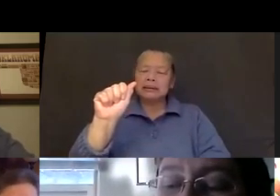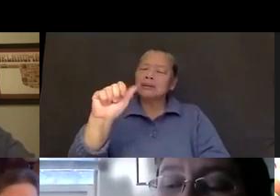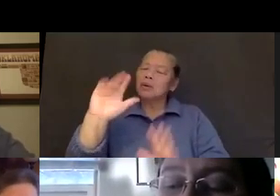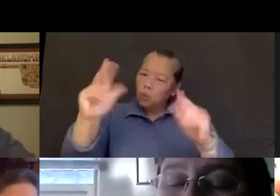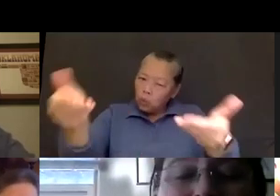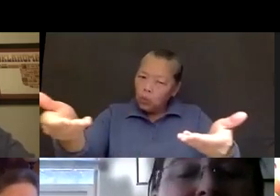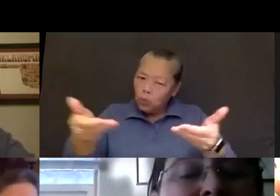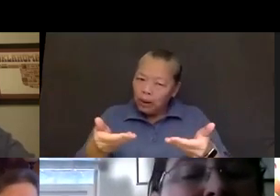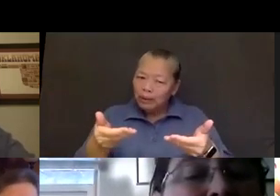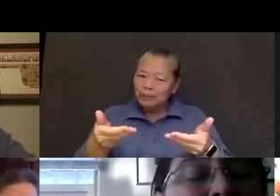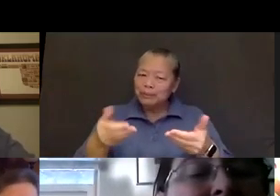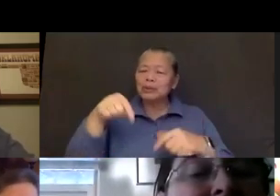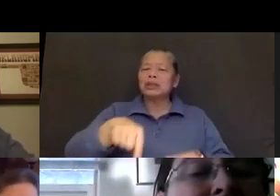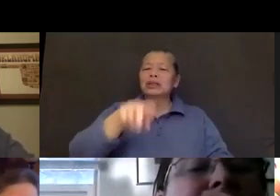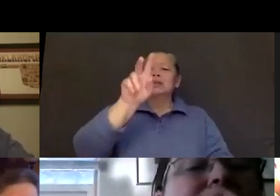our